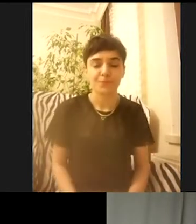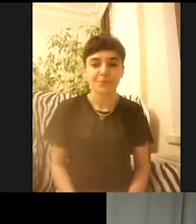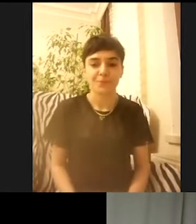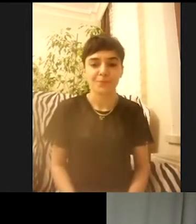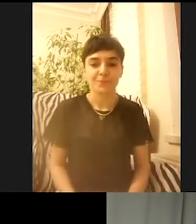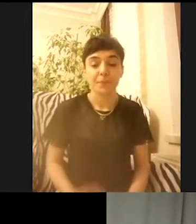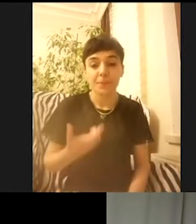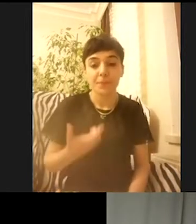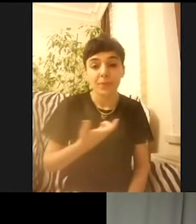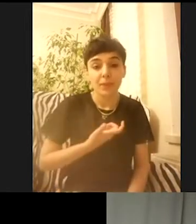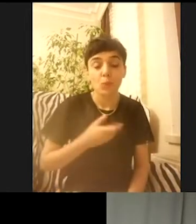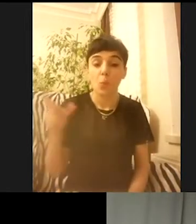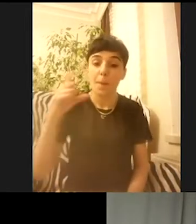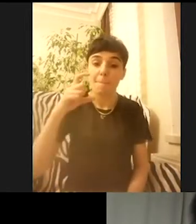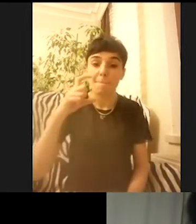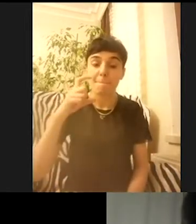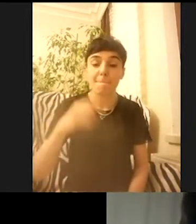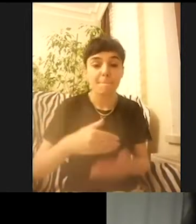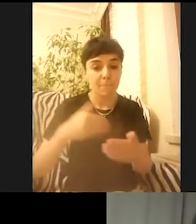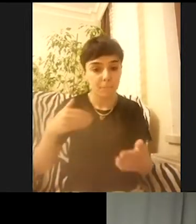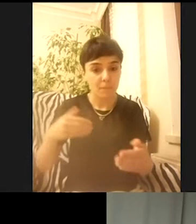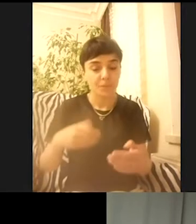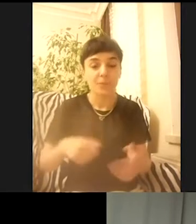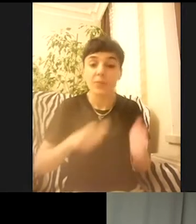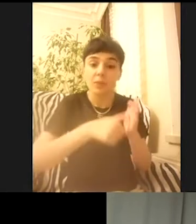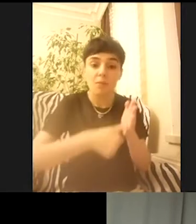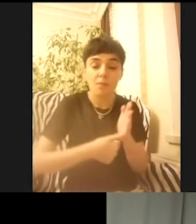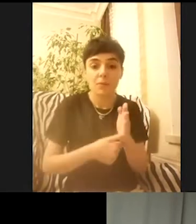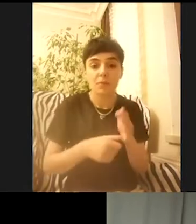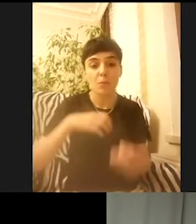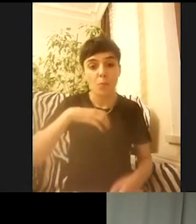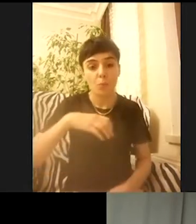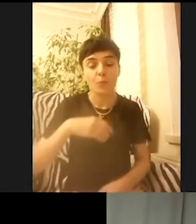what I faced in here is that